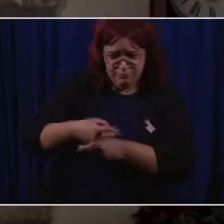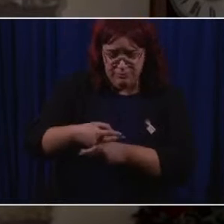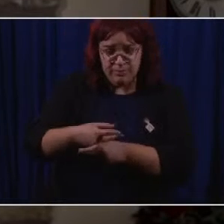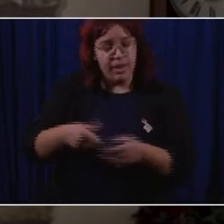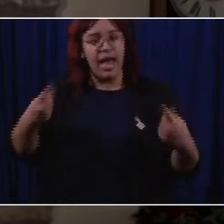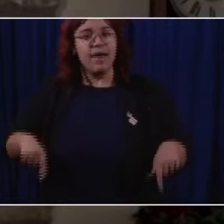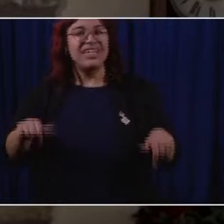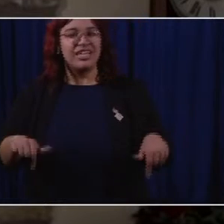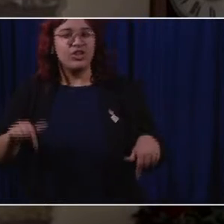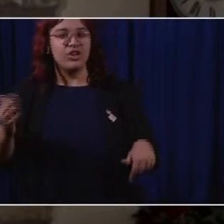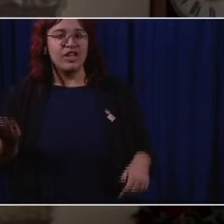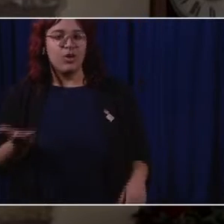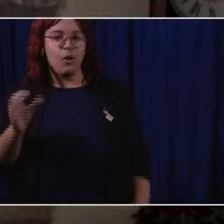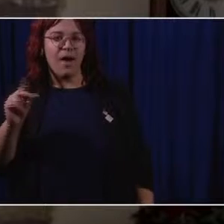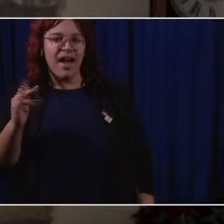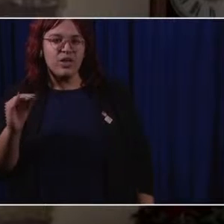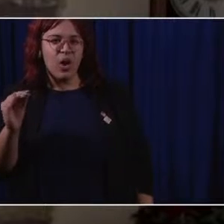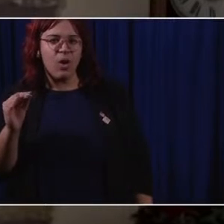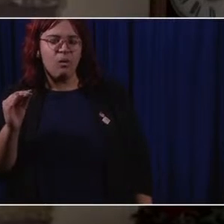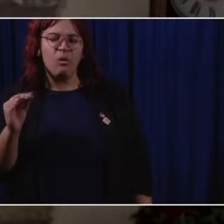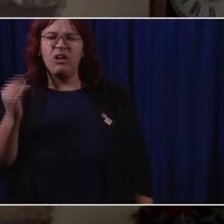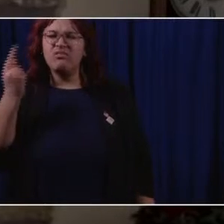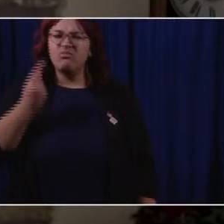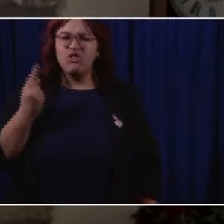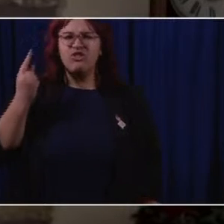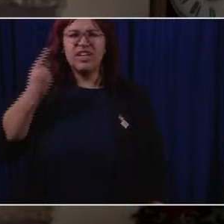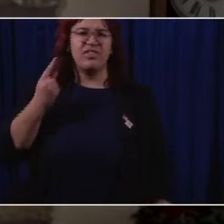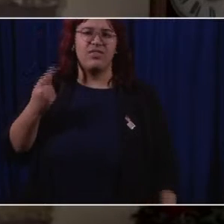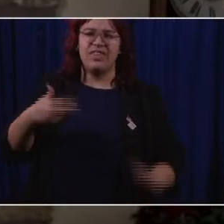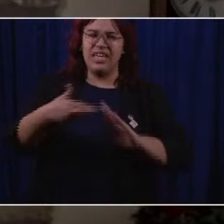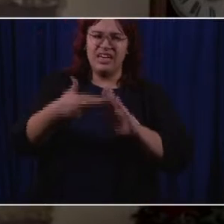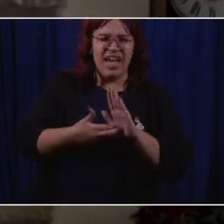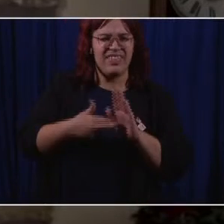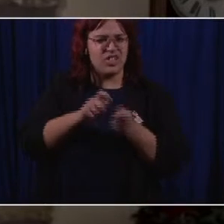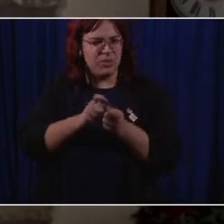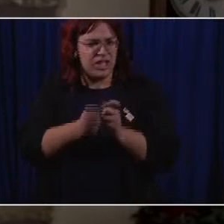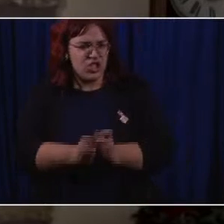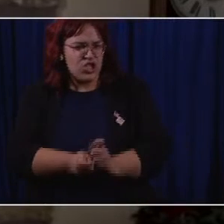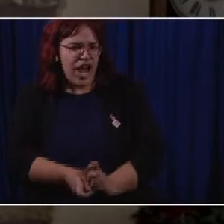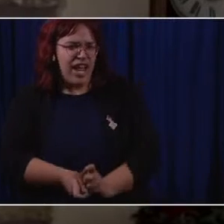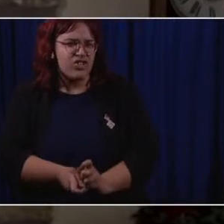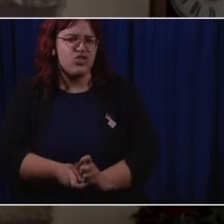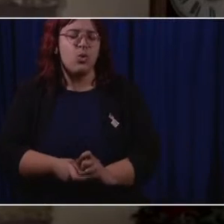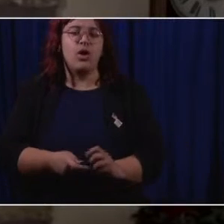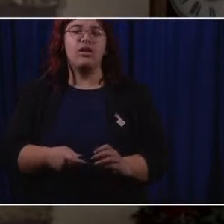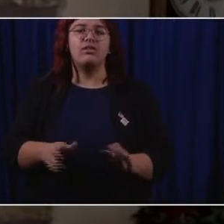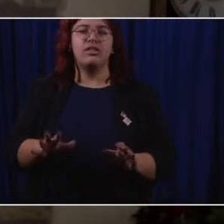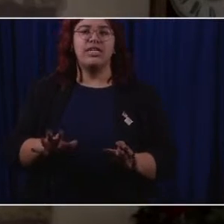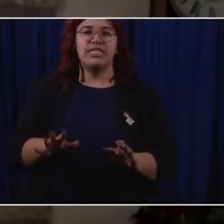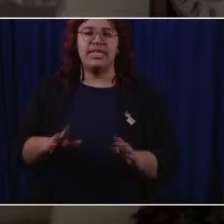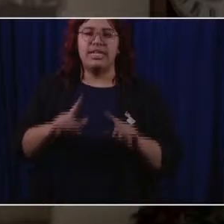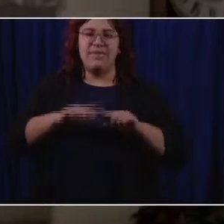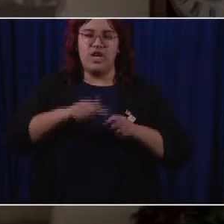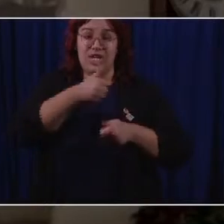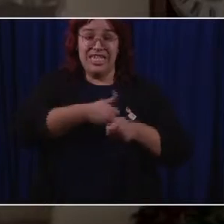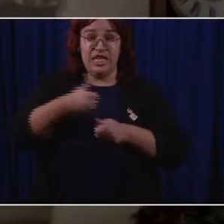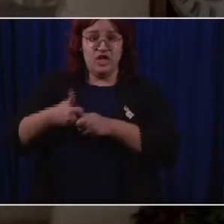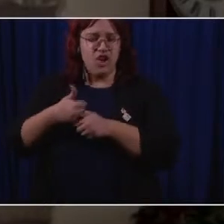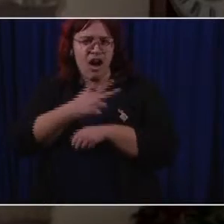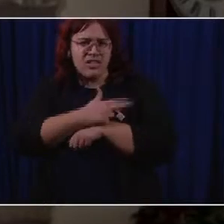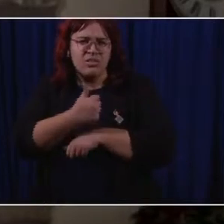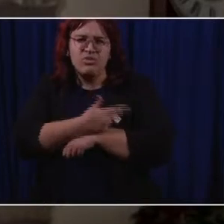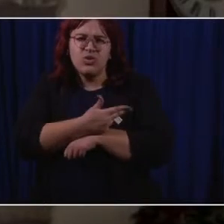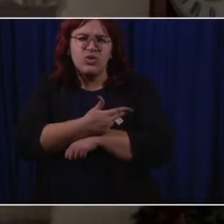in guidelines, or this is just what hospitals are doing on a case-by-case basis. I think that one's for Dr. Vanderhoff.